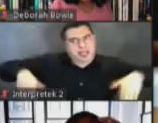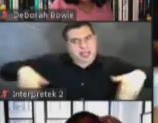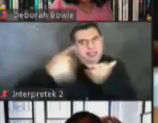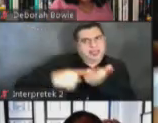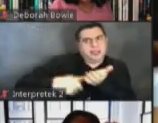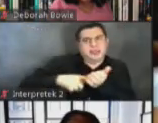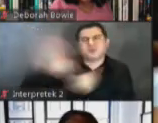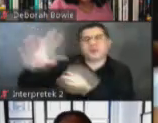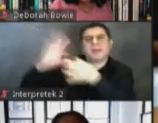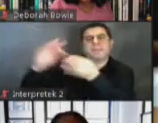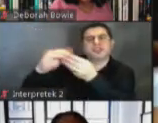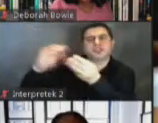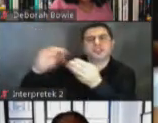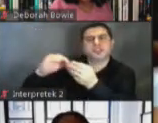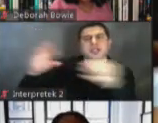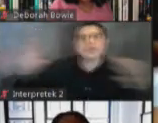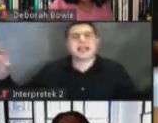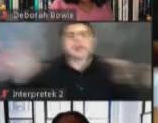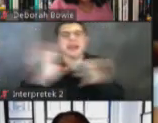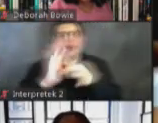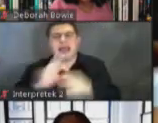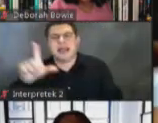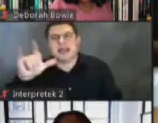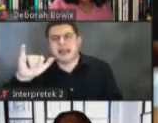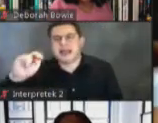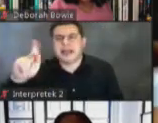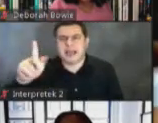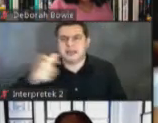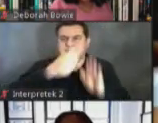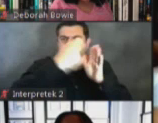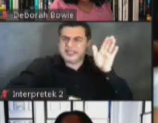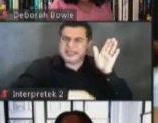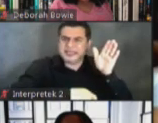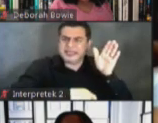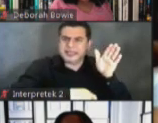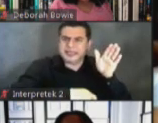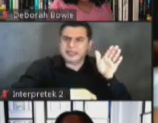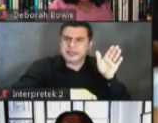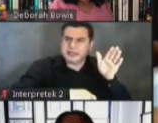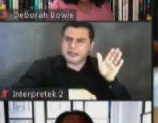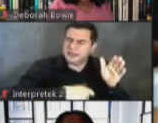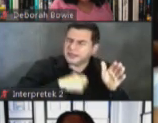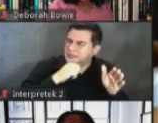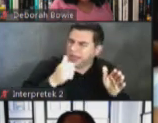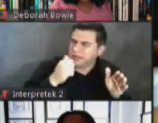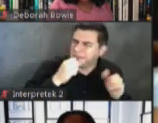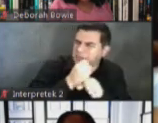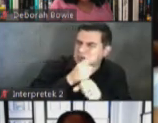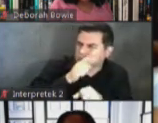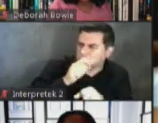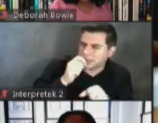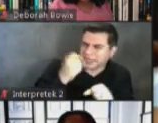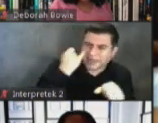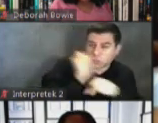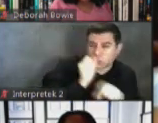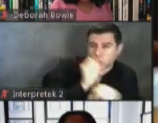I just wonder how well that's worked. But if we're going to get a report back on how well some of these have worked across the state or